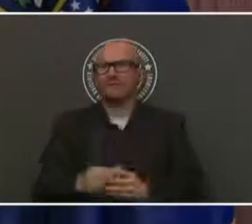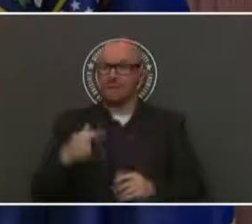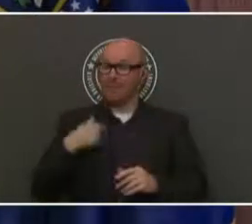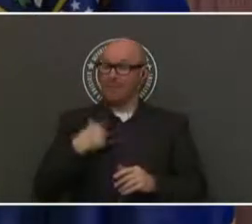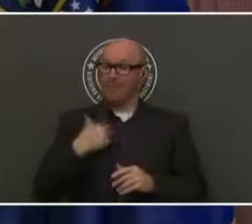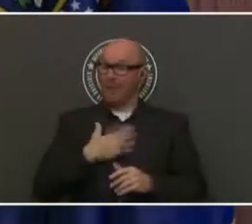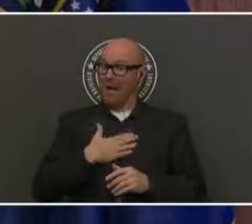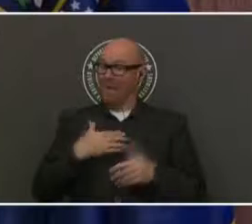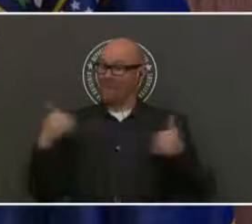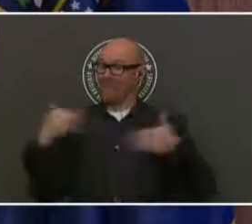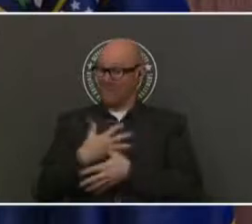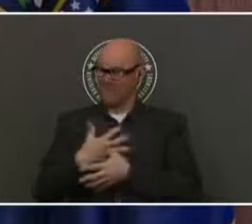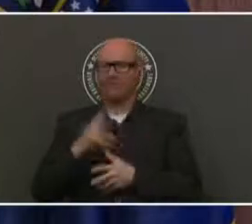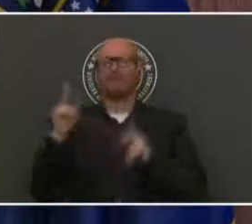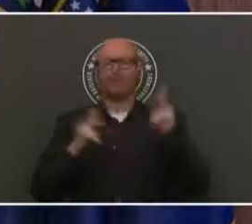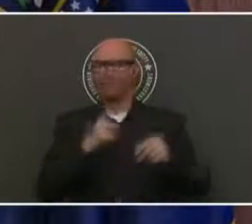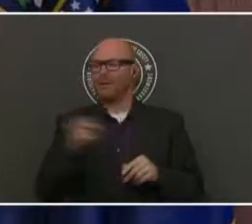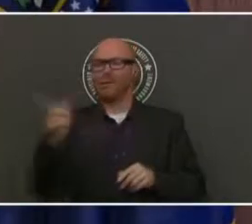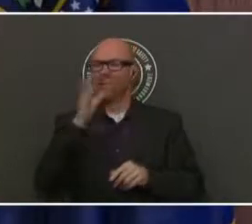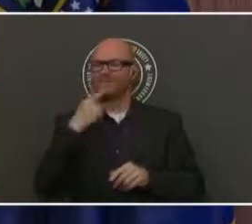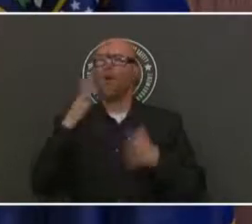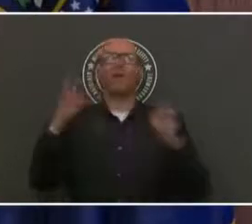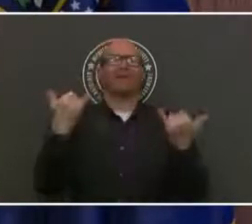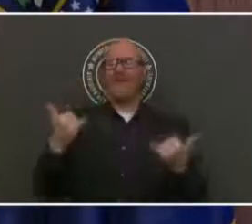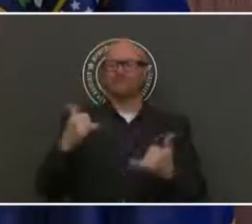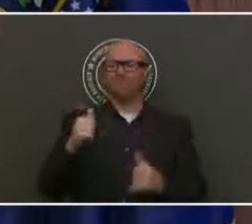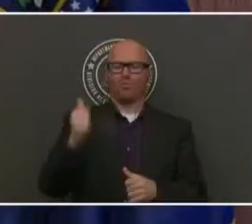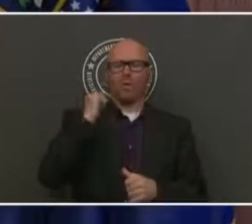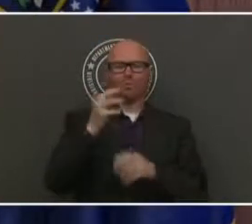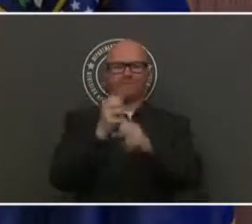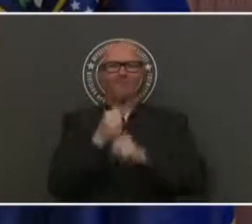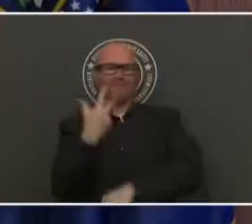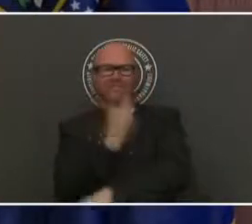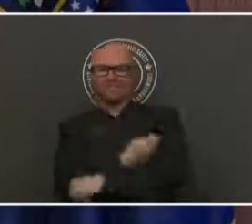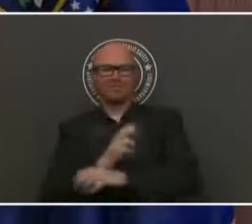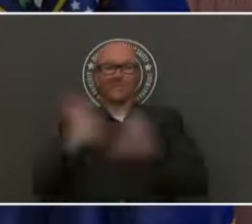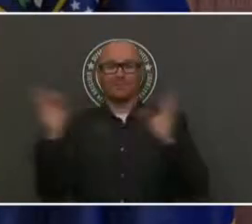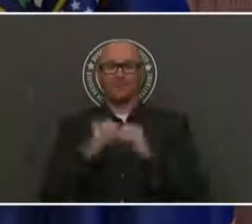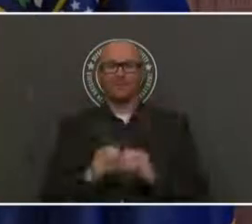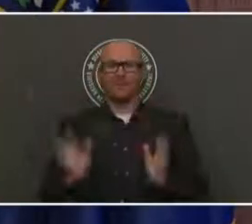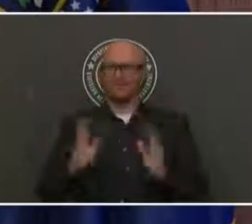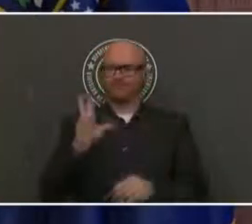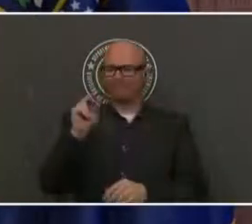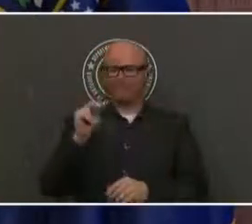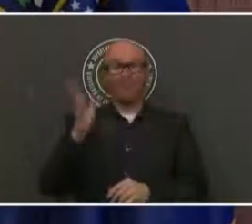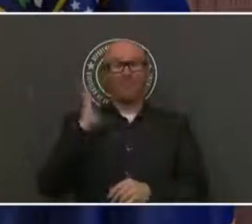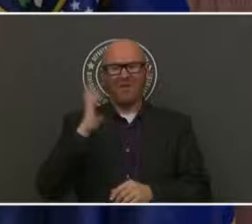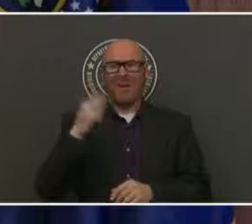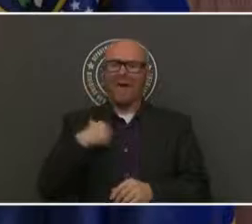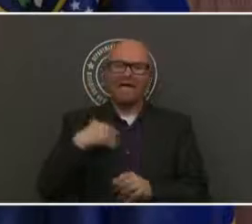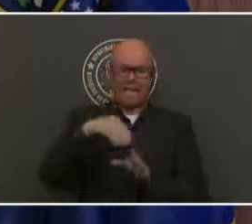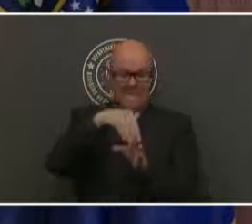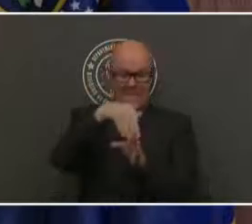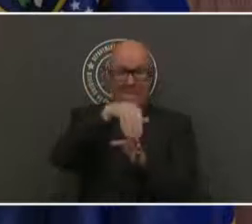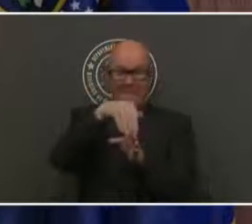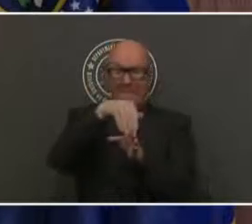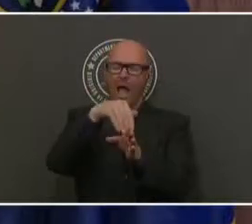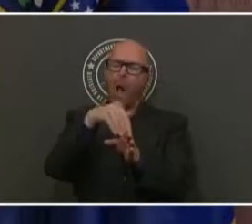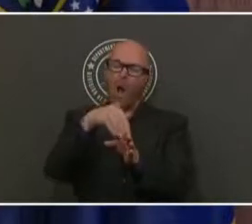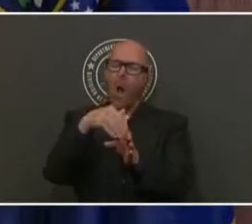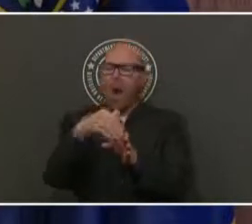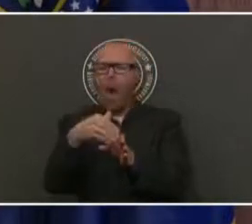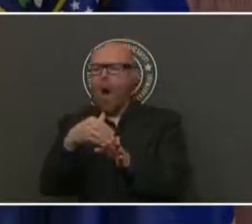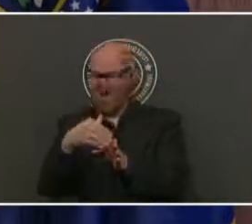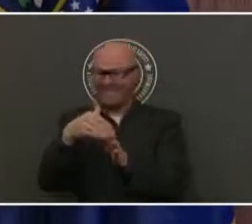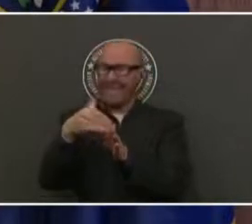seriously negative connotations with people who are hesitant to get the vaccine in the first place, who are looking for